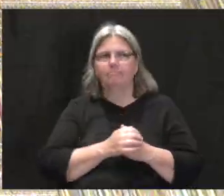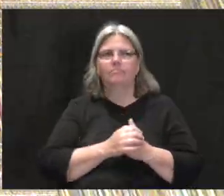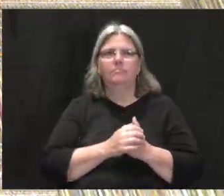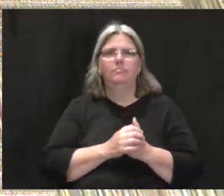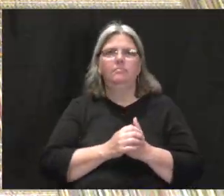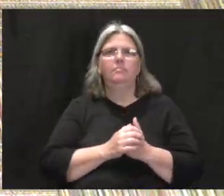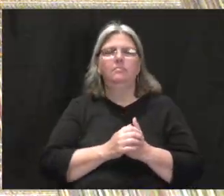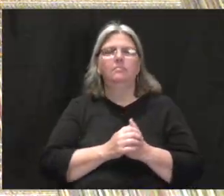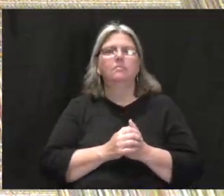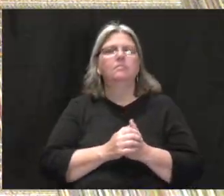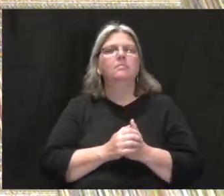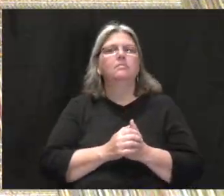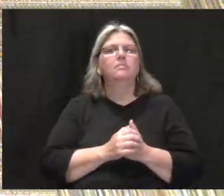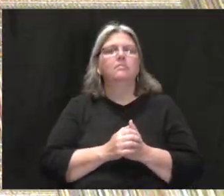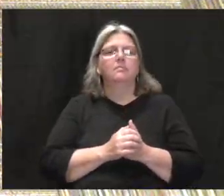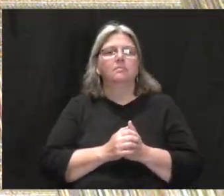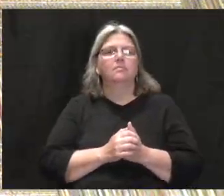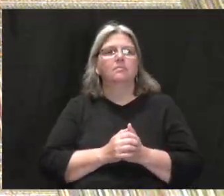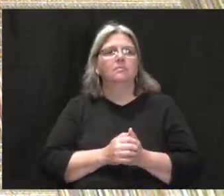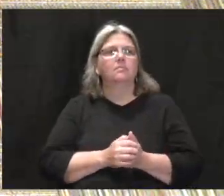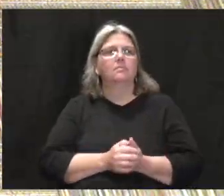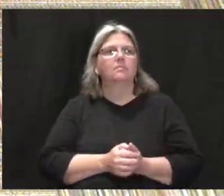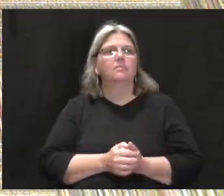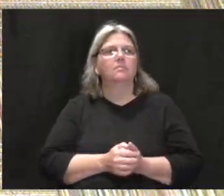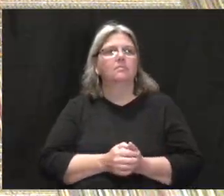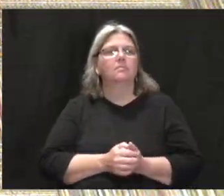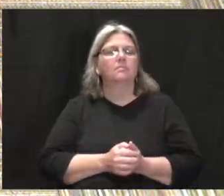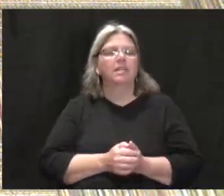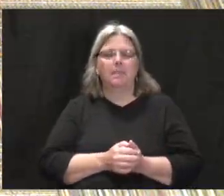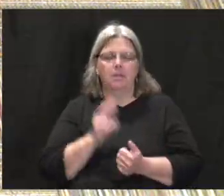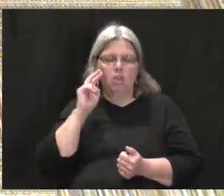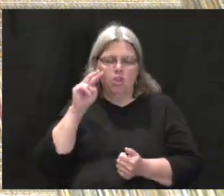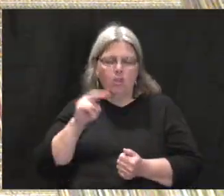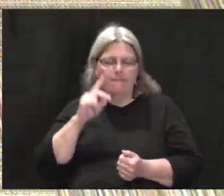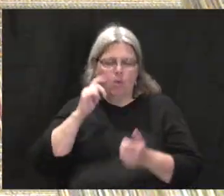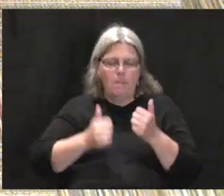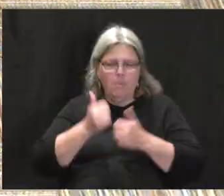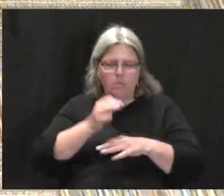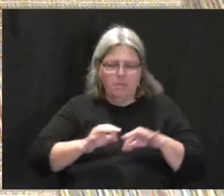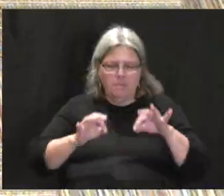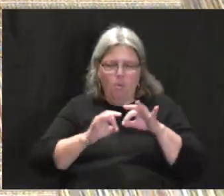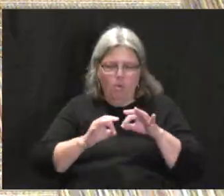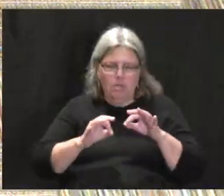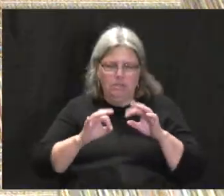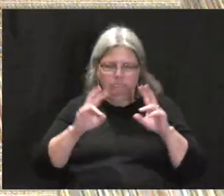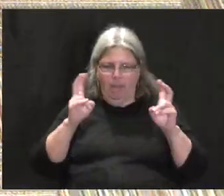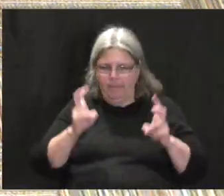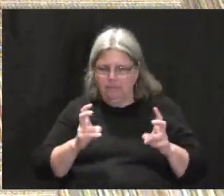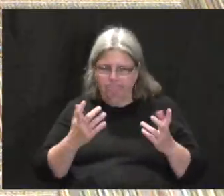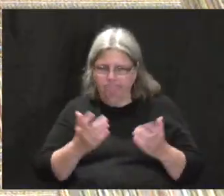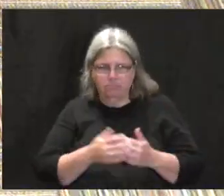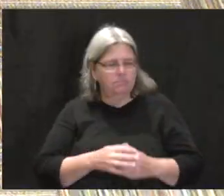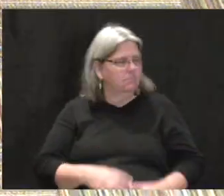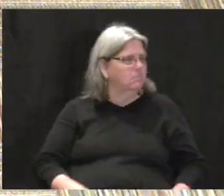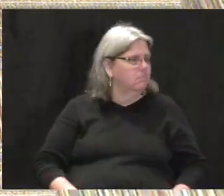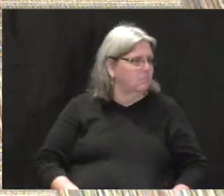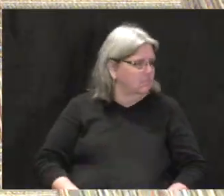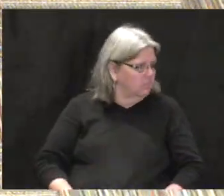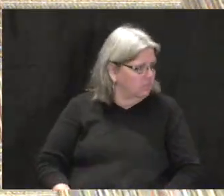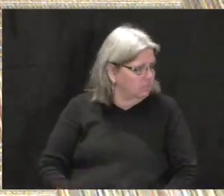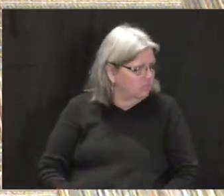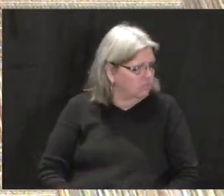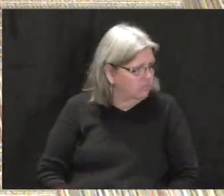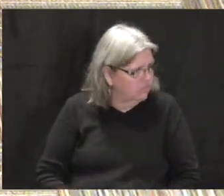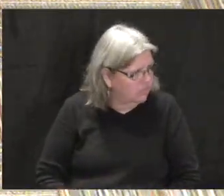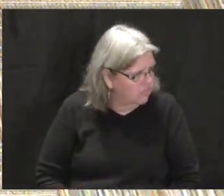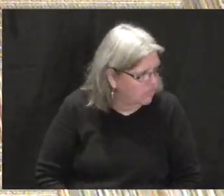One of the things that hasn't changed is there are still disparities, and it's a lot. 2 to 1 is high, and we're still concerned